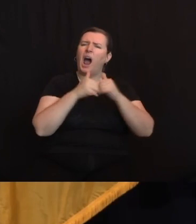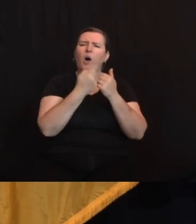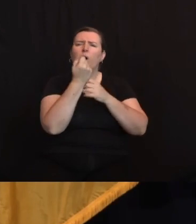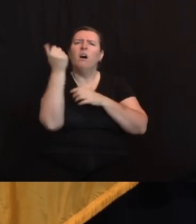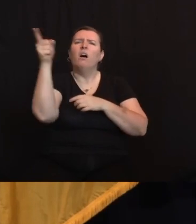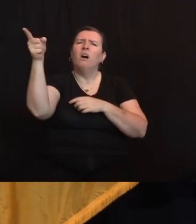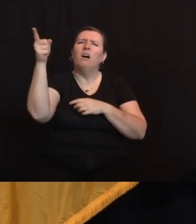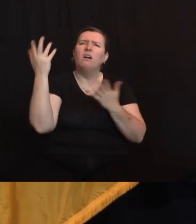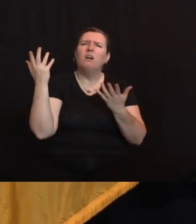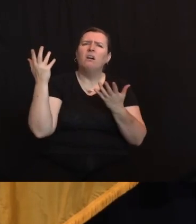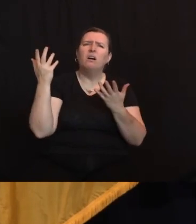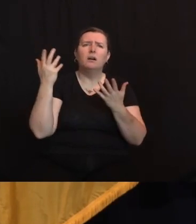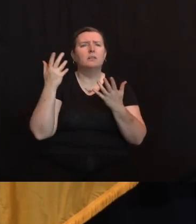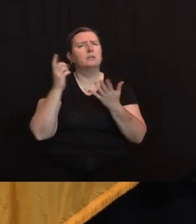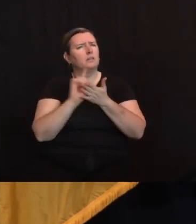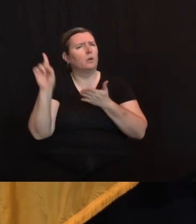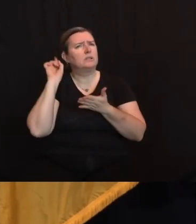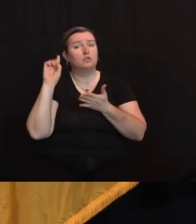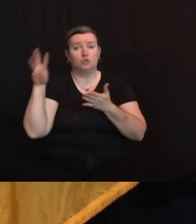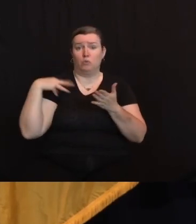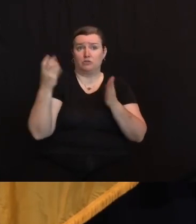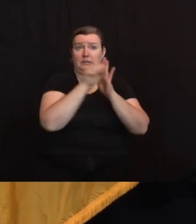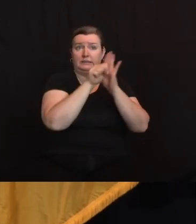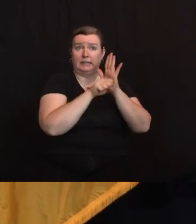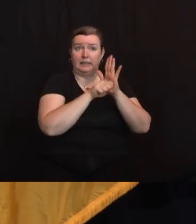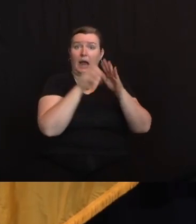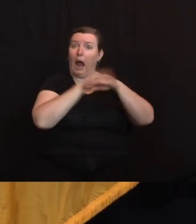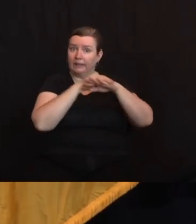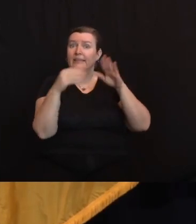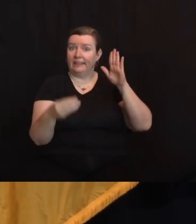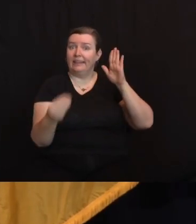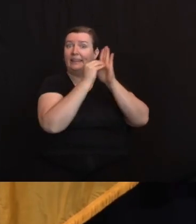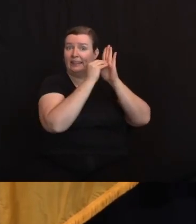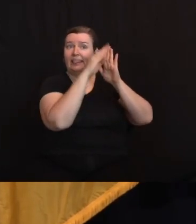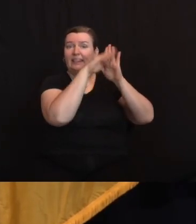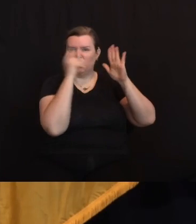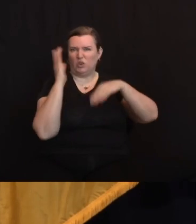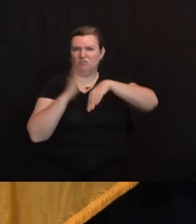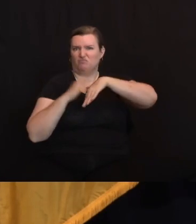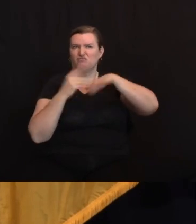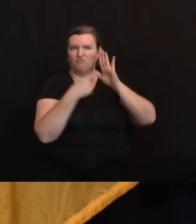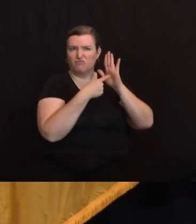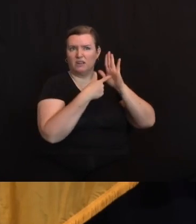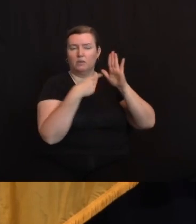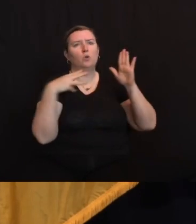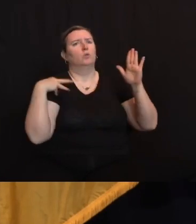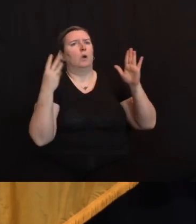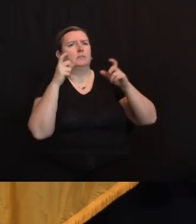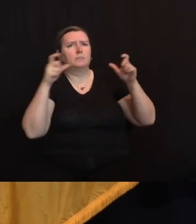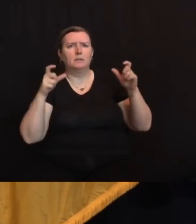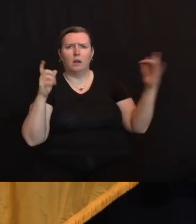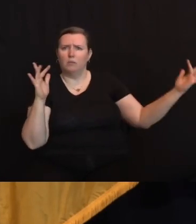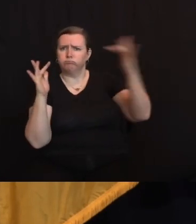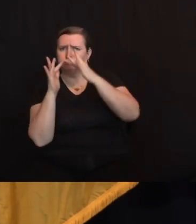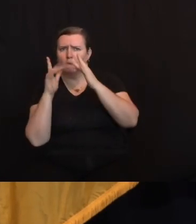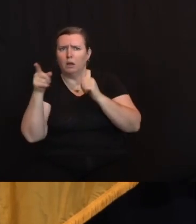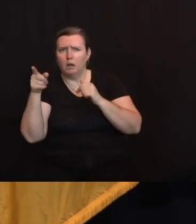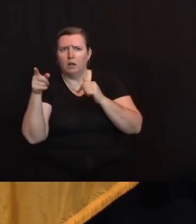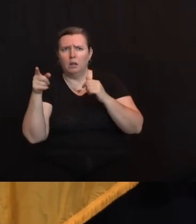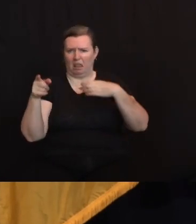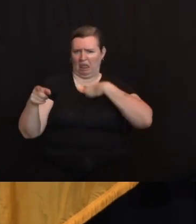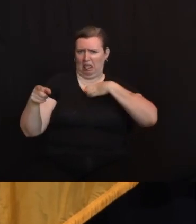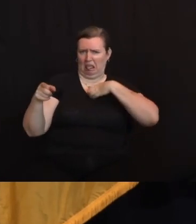State was on the very first travel advisory list. Officials from Washington State reached out to you. Were they complaining?